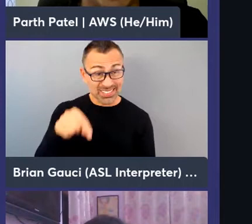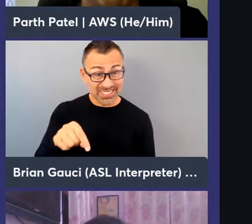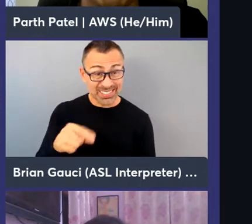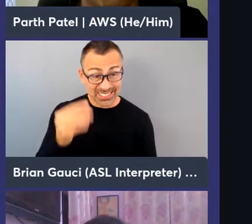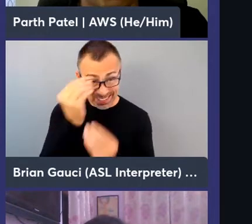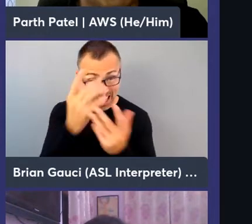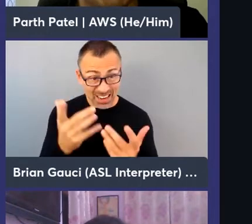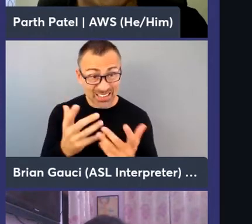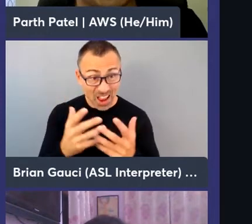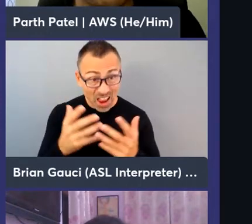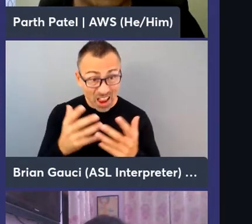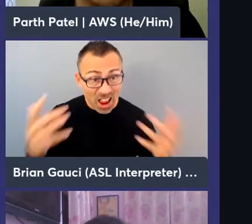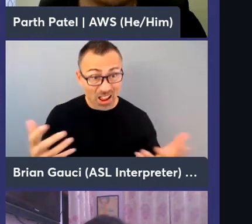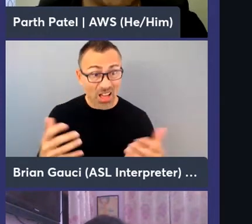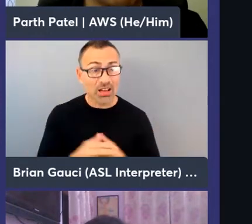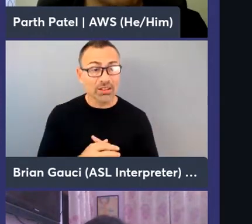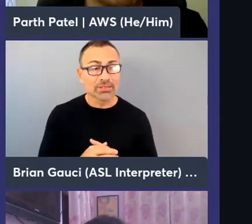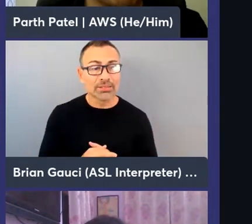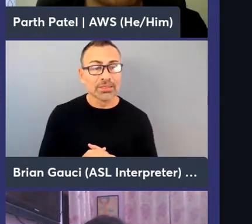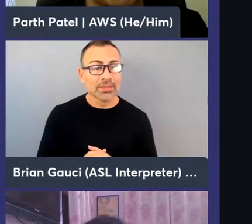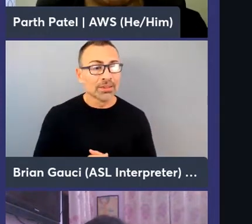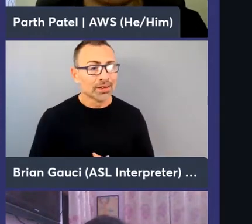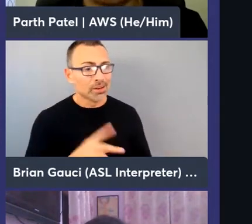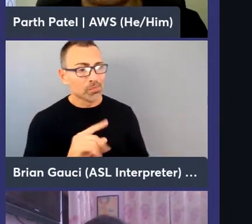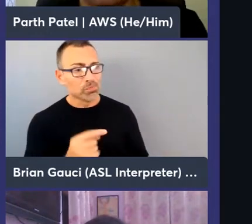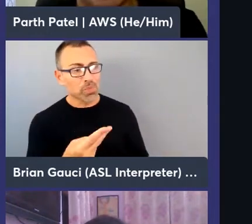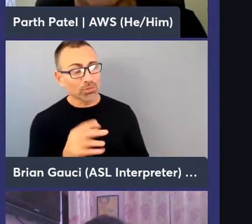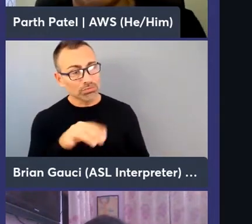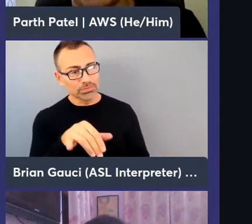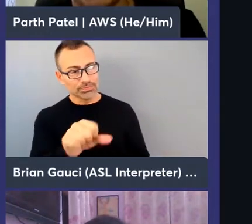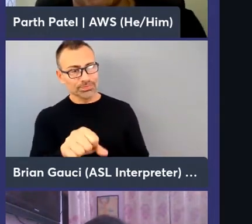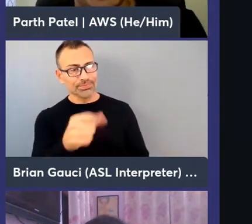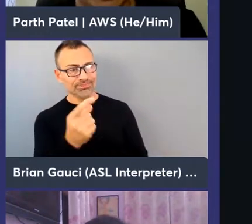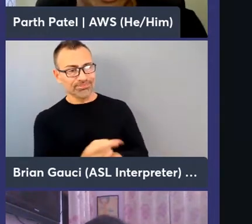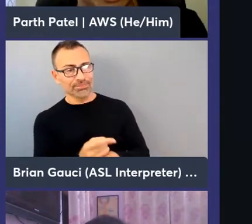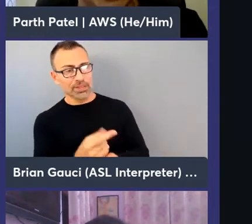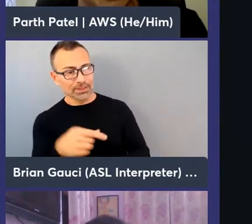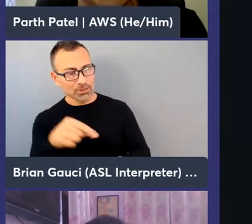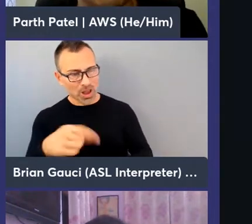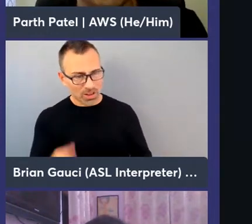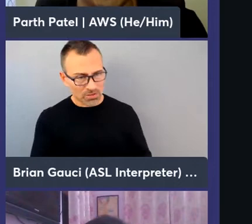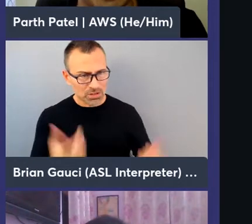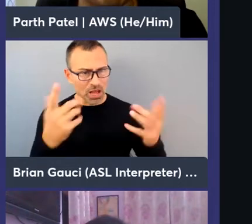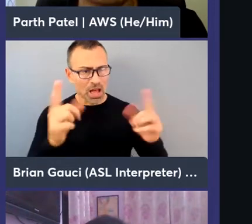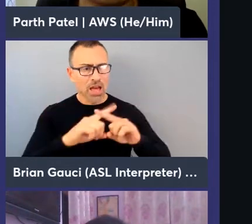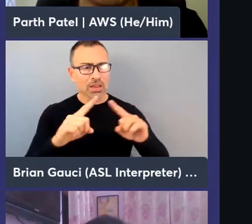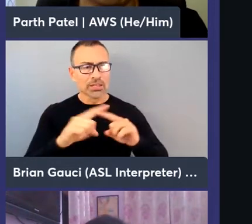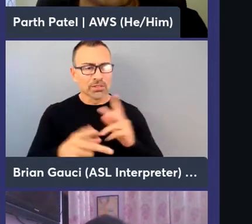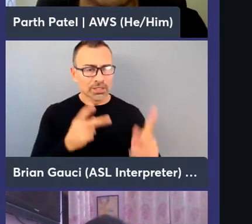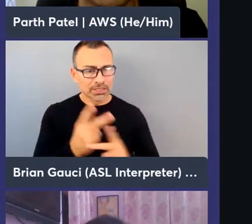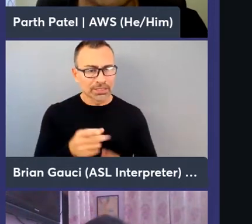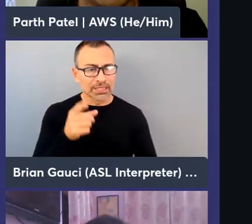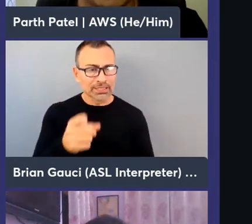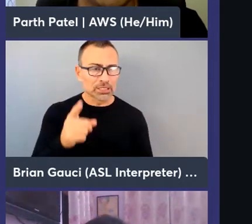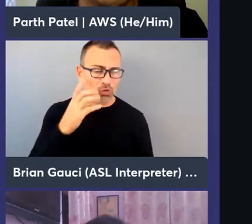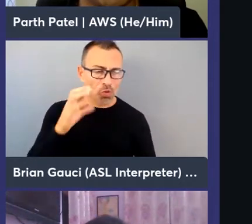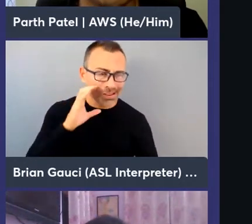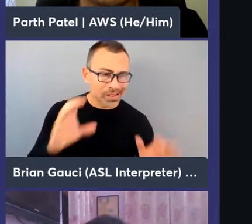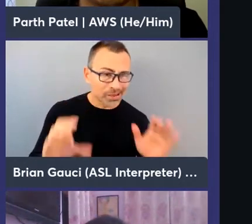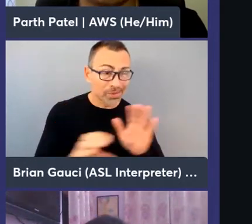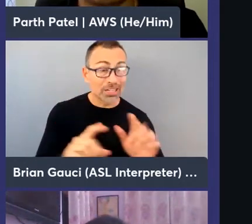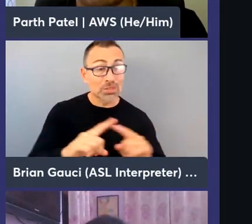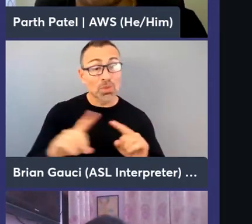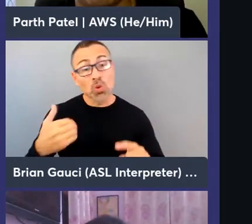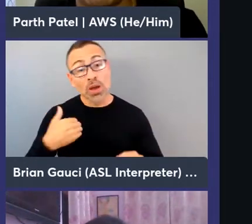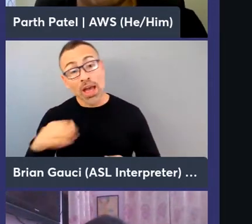and we have all different types. This is a sample for images, but we have the weather data that is updating every 15 minutes, getting the